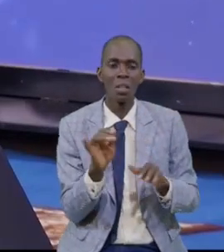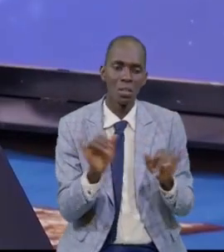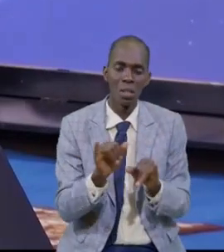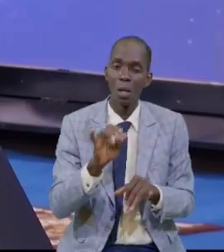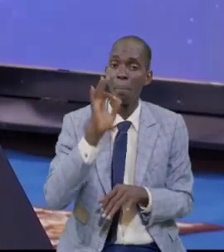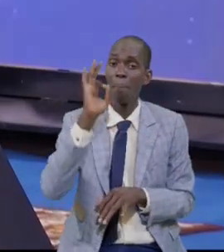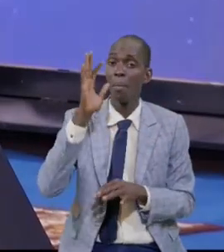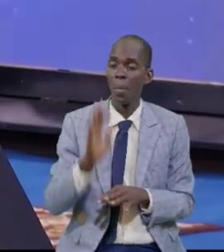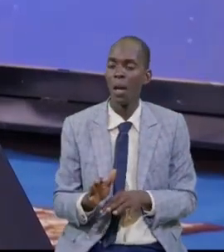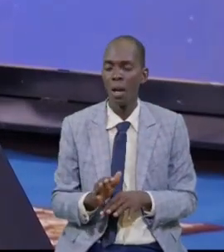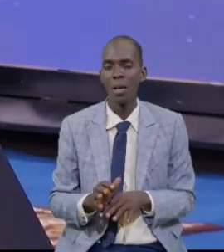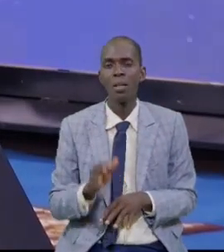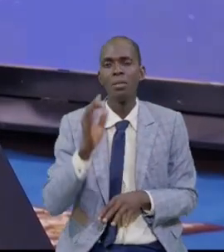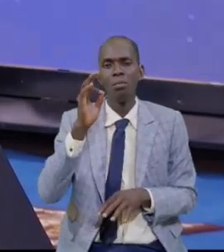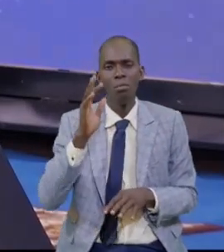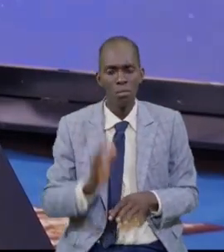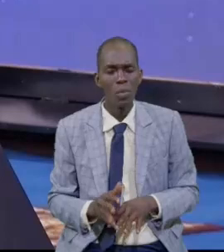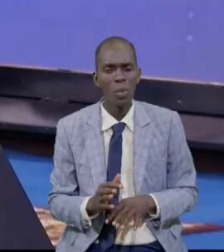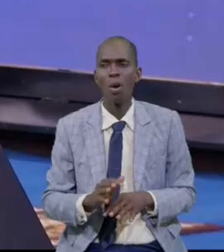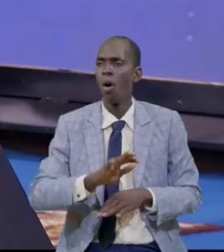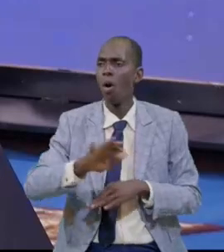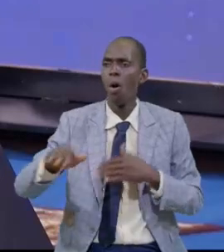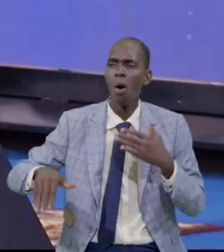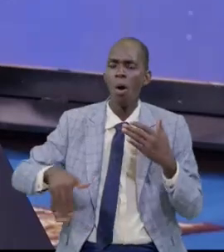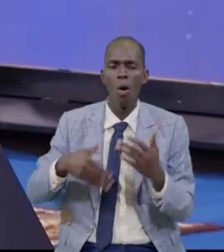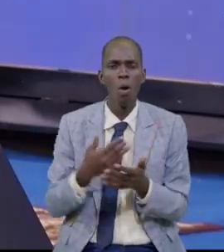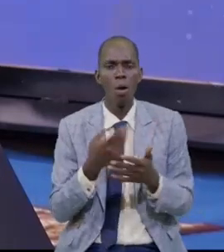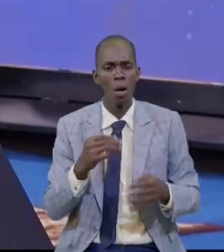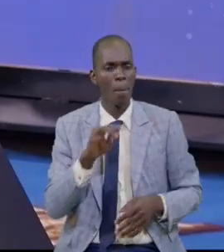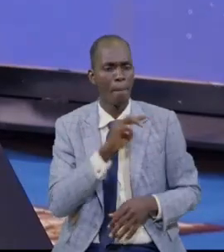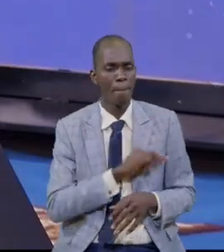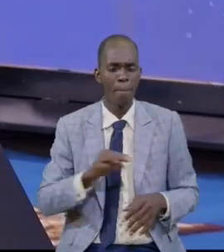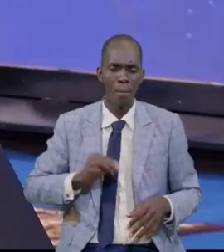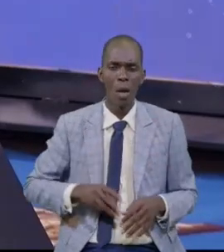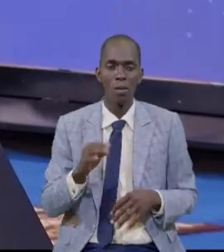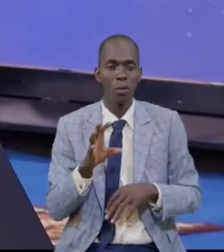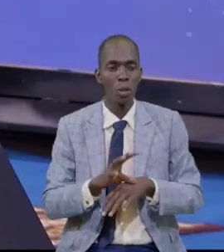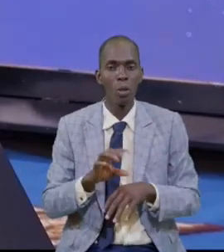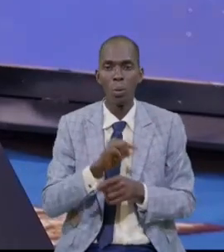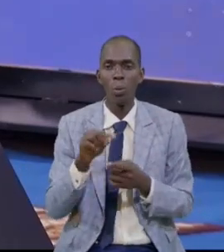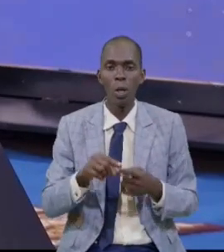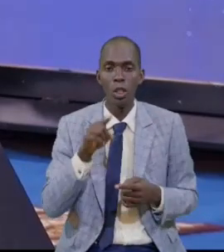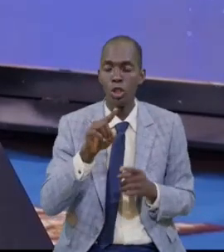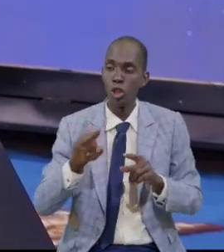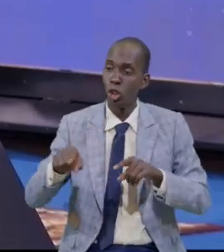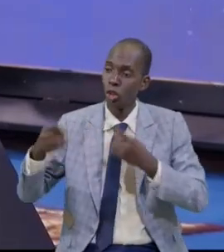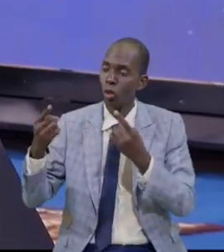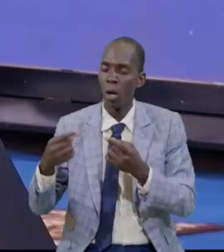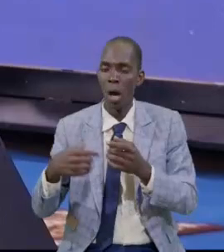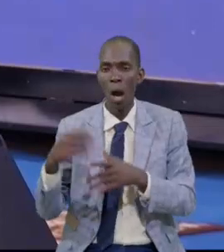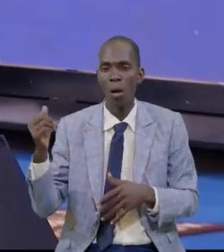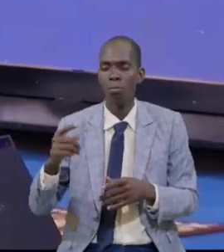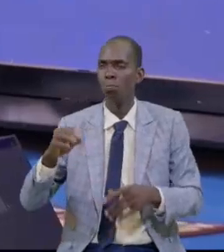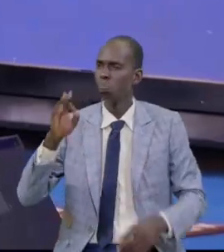the members of the church, when you go out there, no corruption, and make